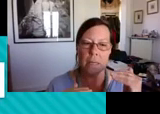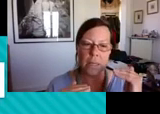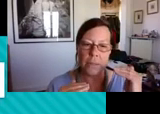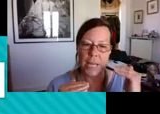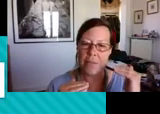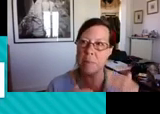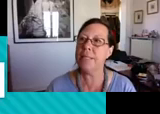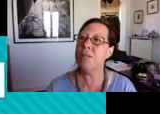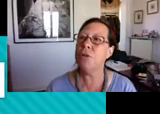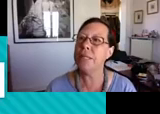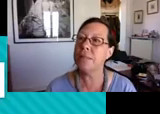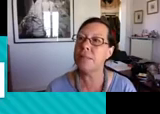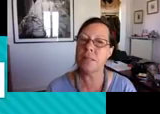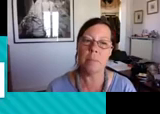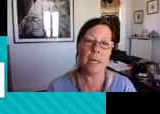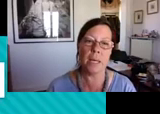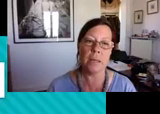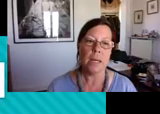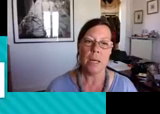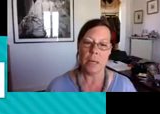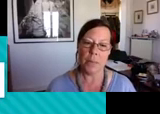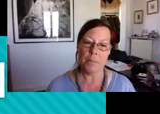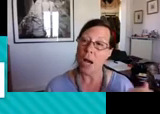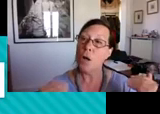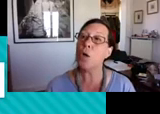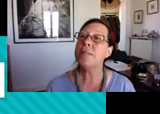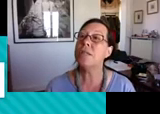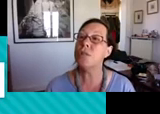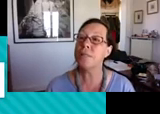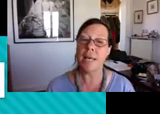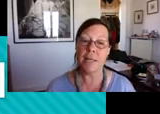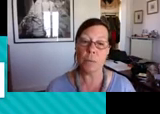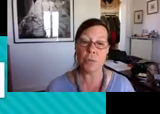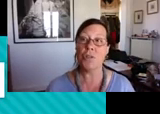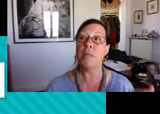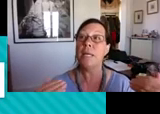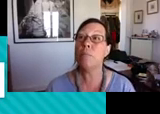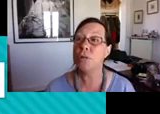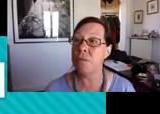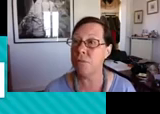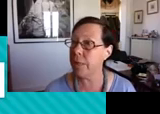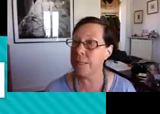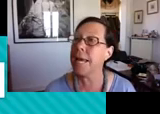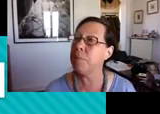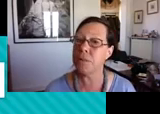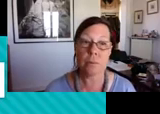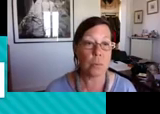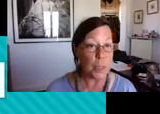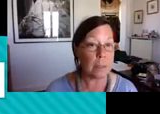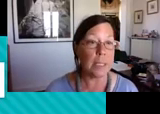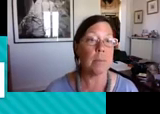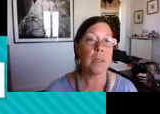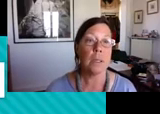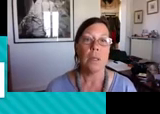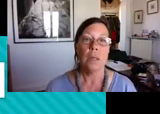wanted to have a mail-in voting system, and a court decision decided that it was going to be in-person voting. This happened